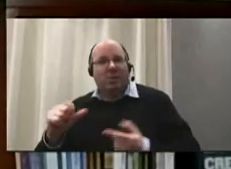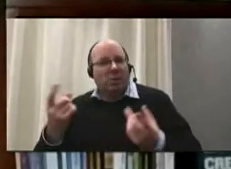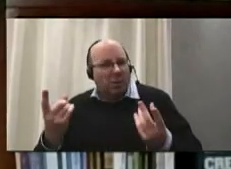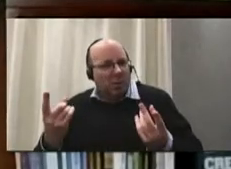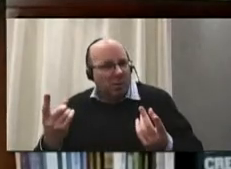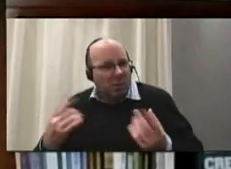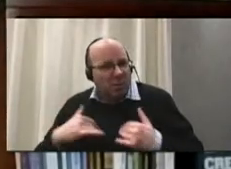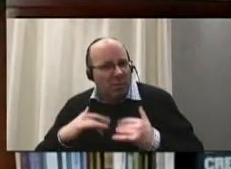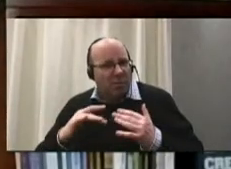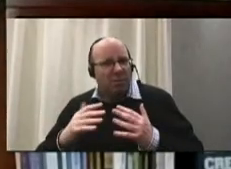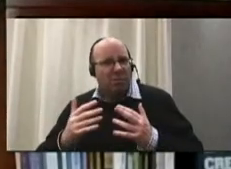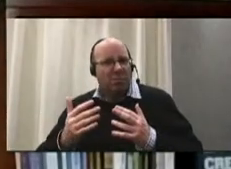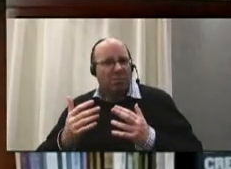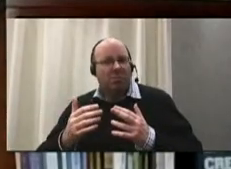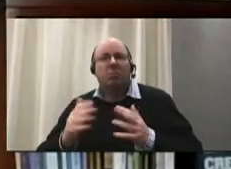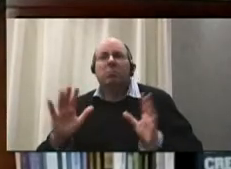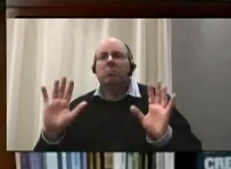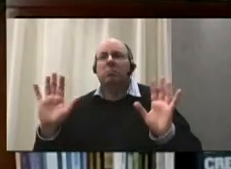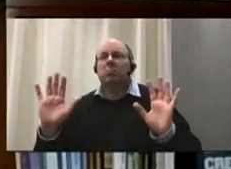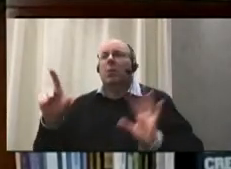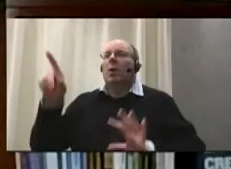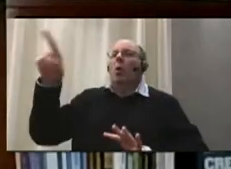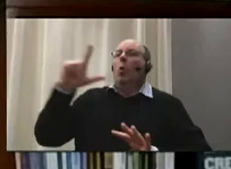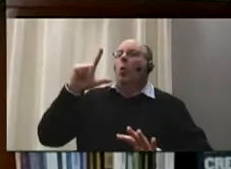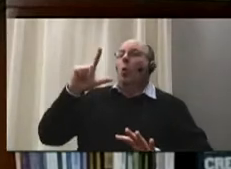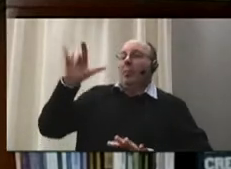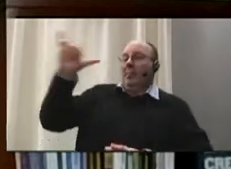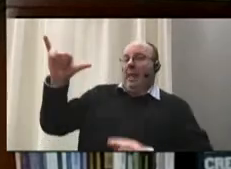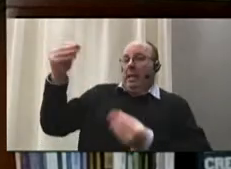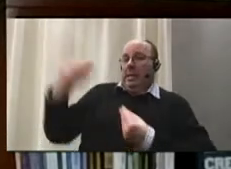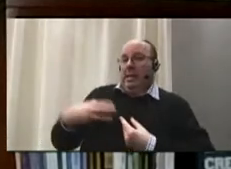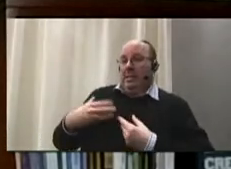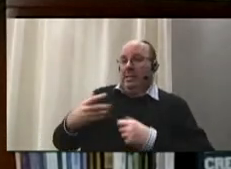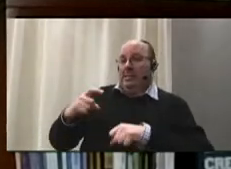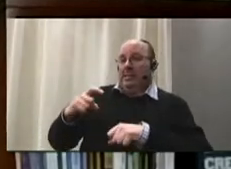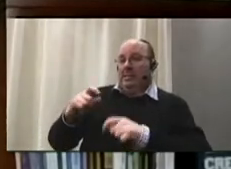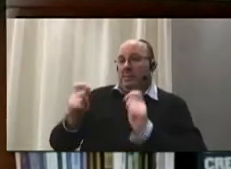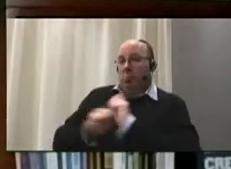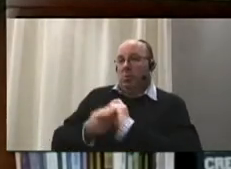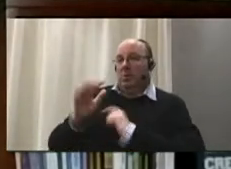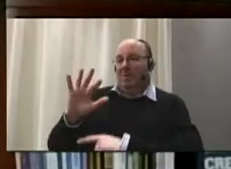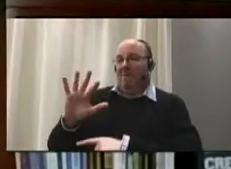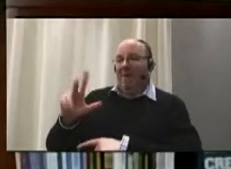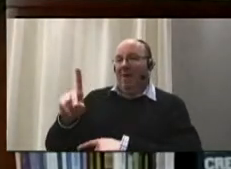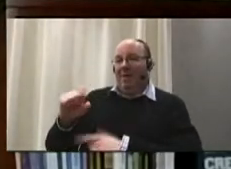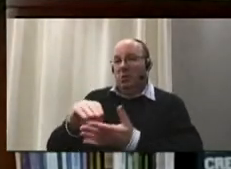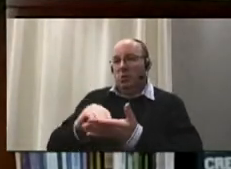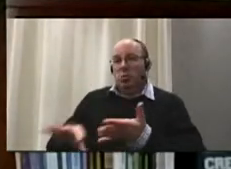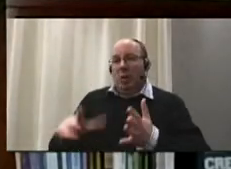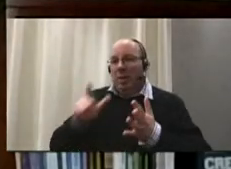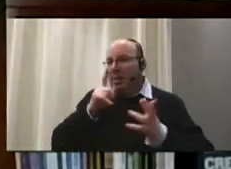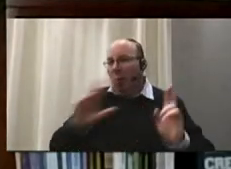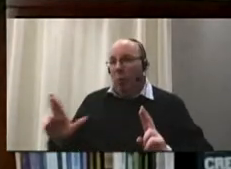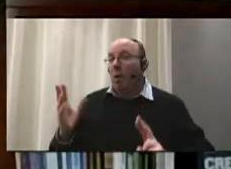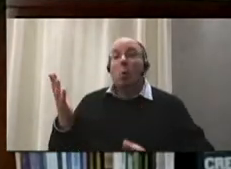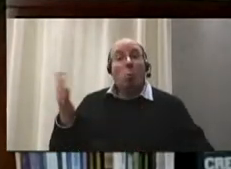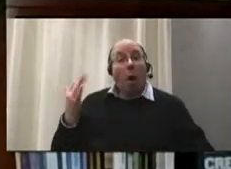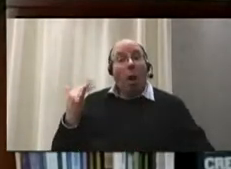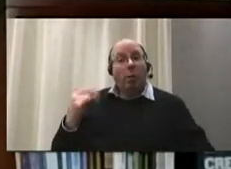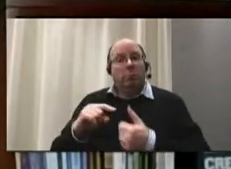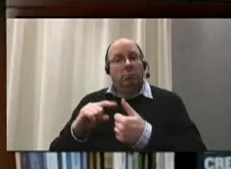we said we're not ready to switch to a 5 day quarantine and isolation for students is because, one, not all of our